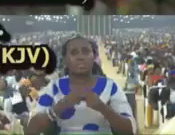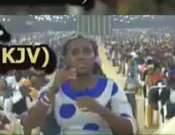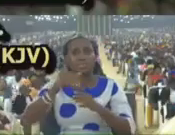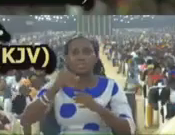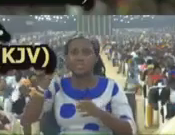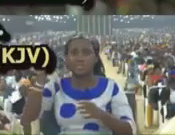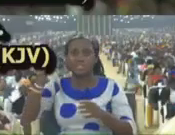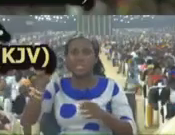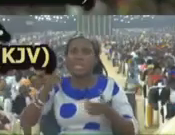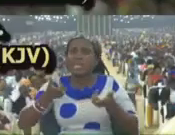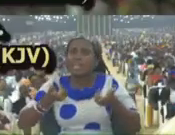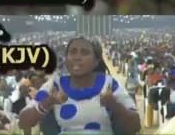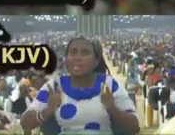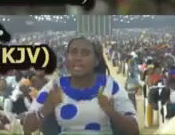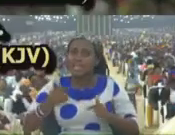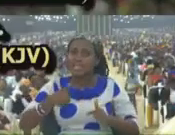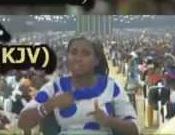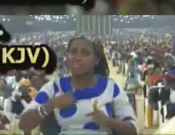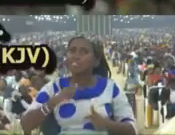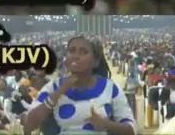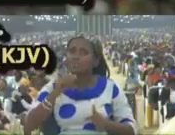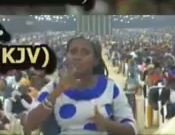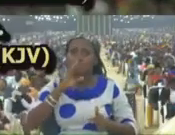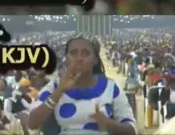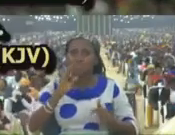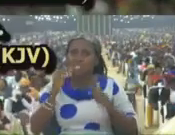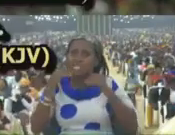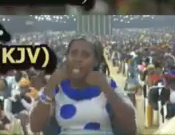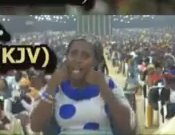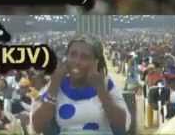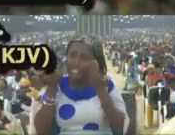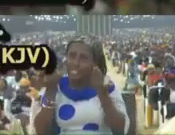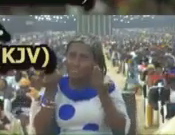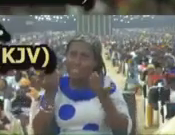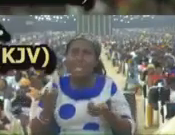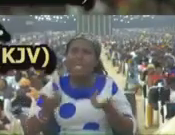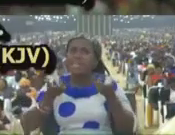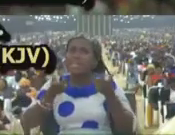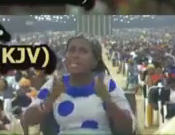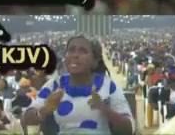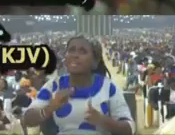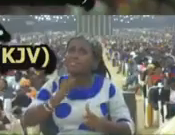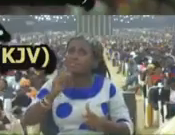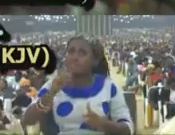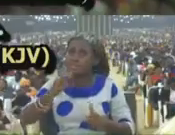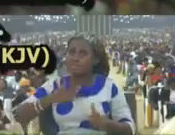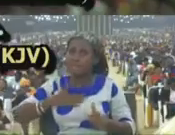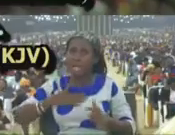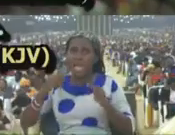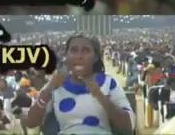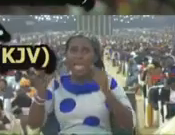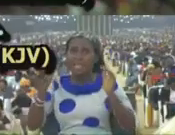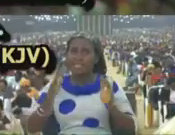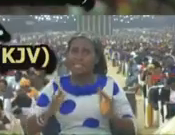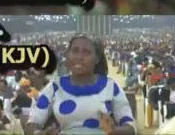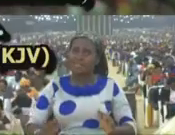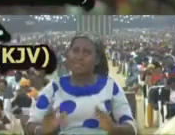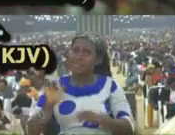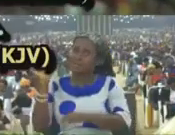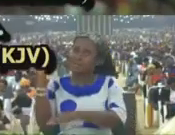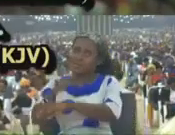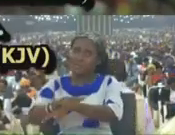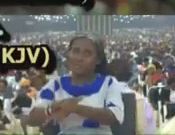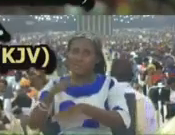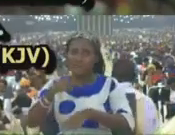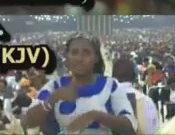Let me not be ashamed. Let not my enemy triumph over me. How